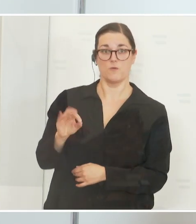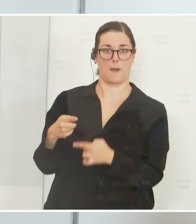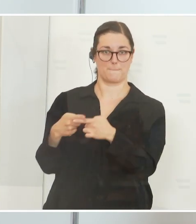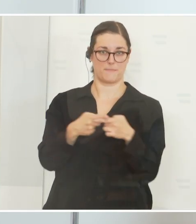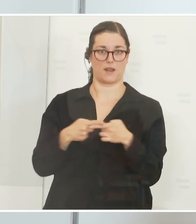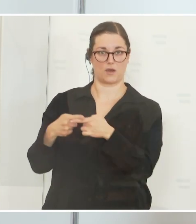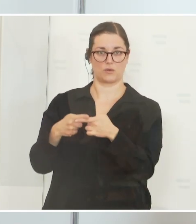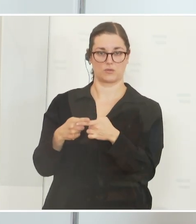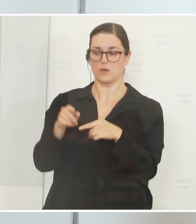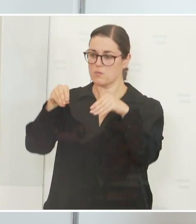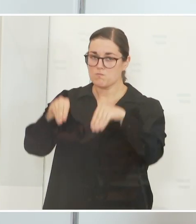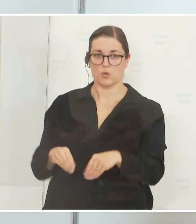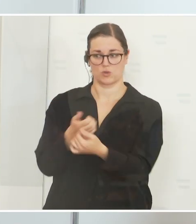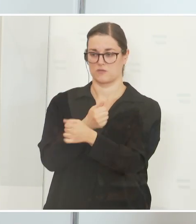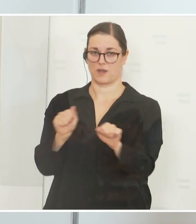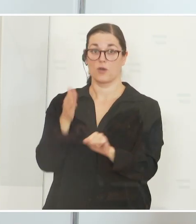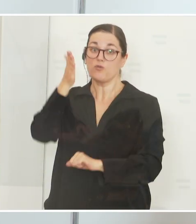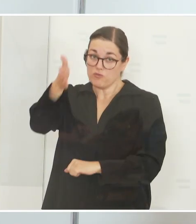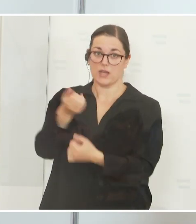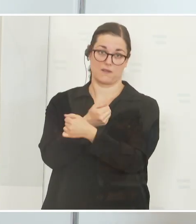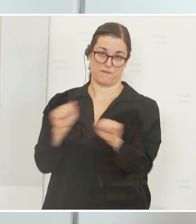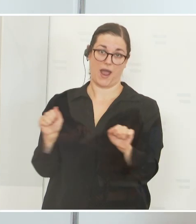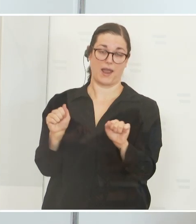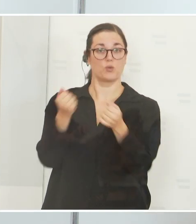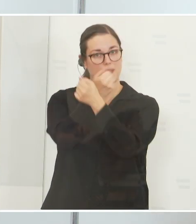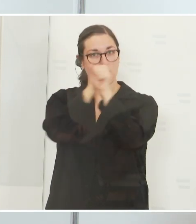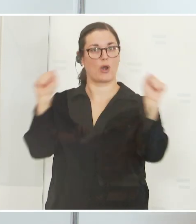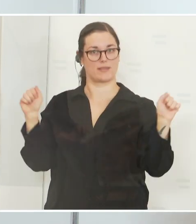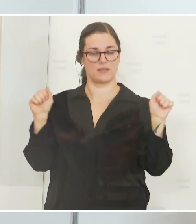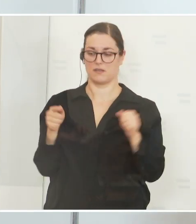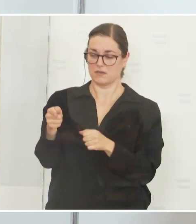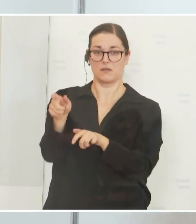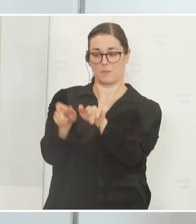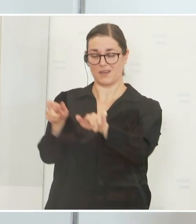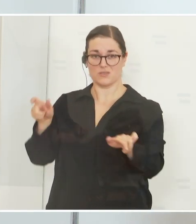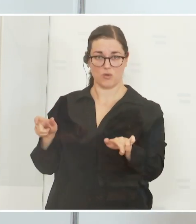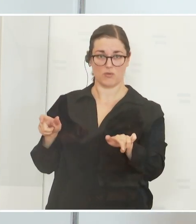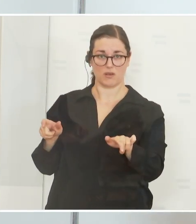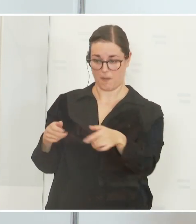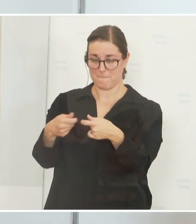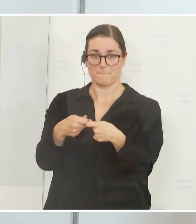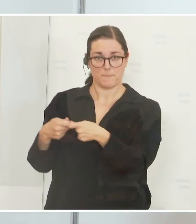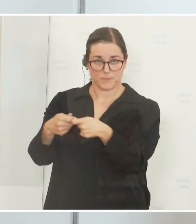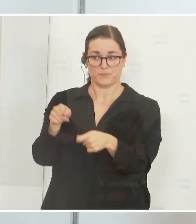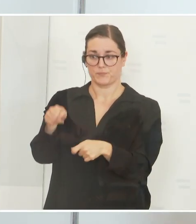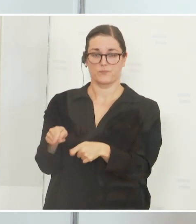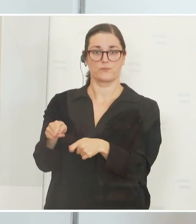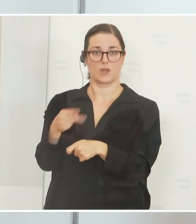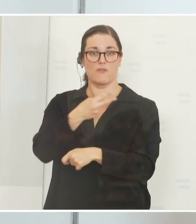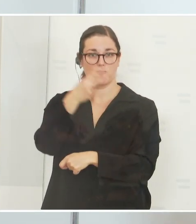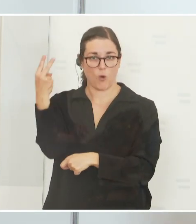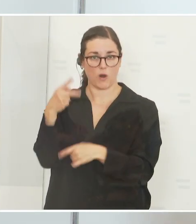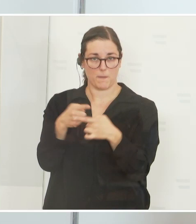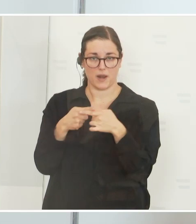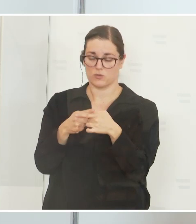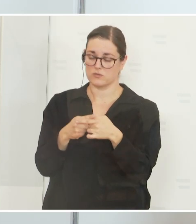be free and democratic. Belarusians deserve to be respected by the government. Belarusians deserve